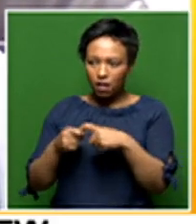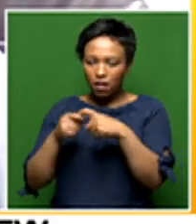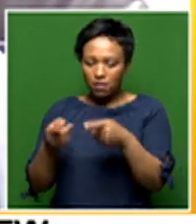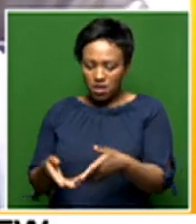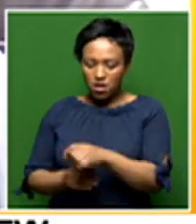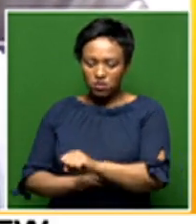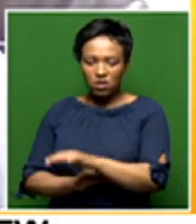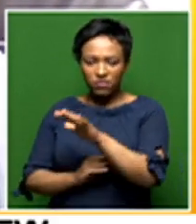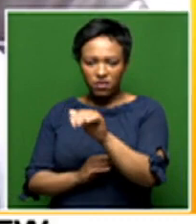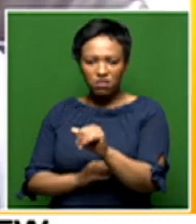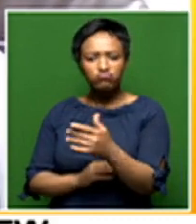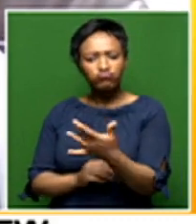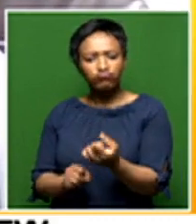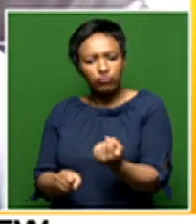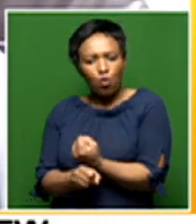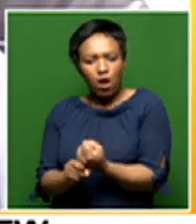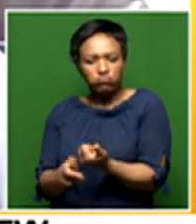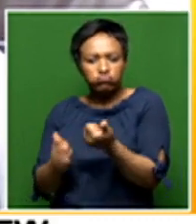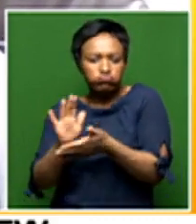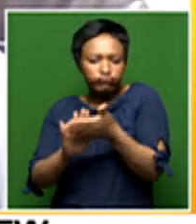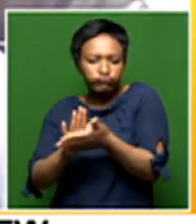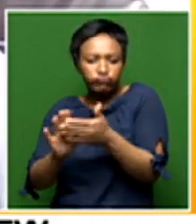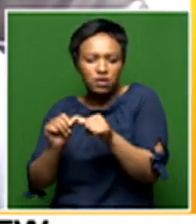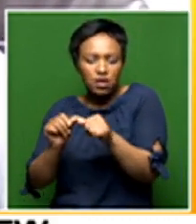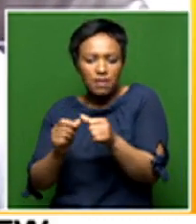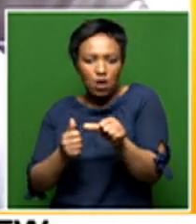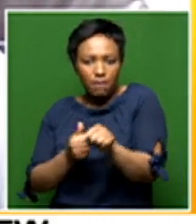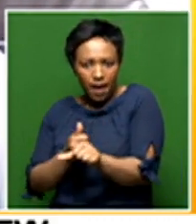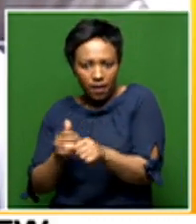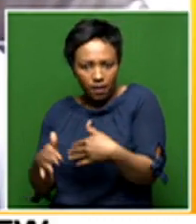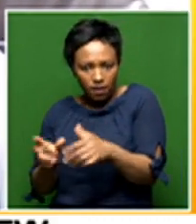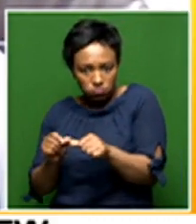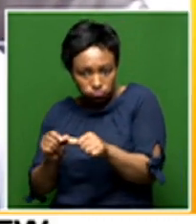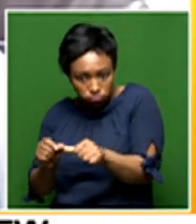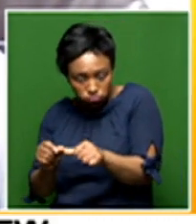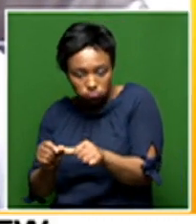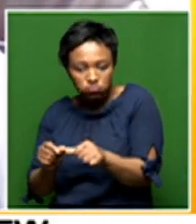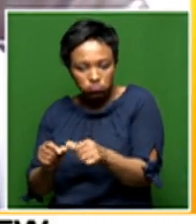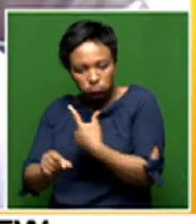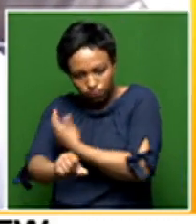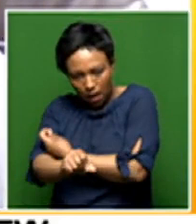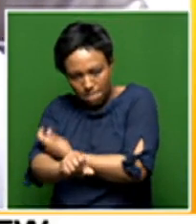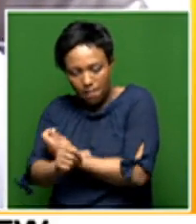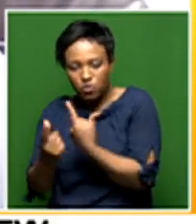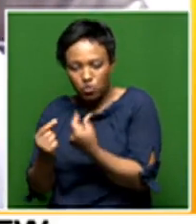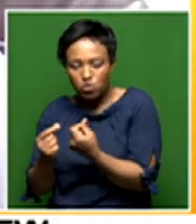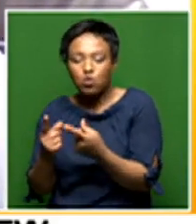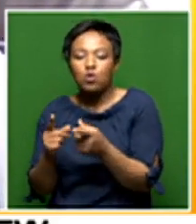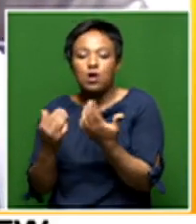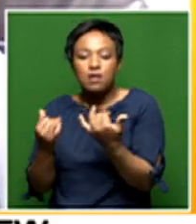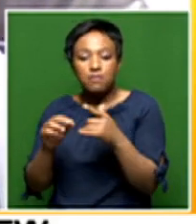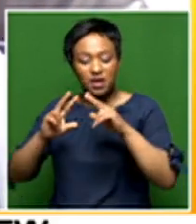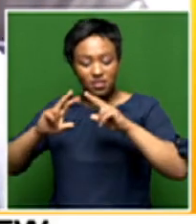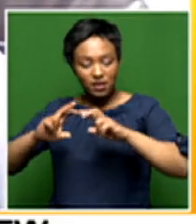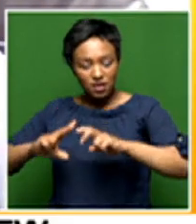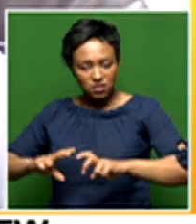South Africa, it seemed to have still been running smoothly. So we're back on track now. And in terms of this research,